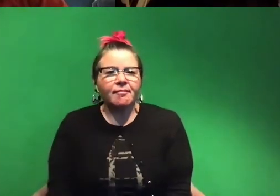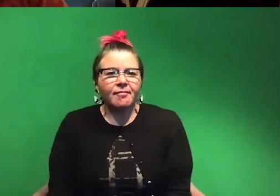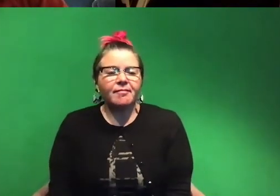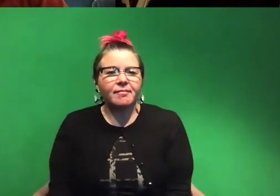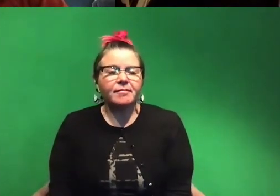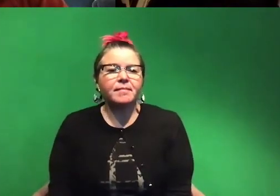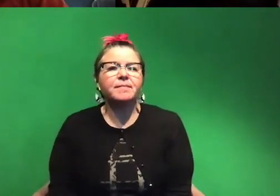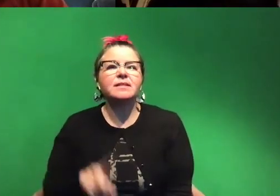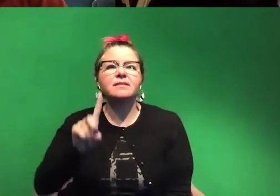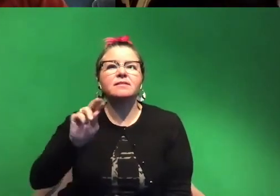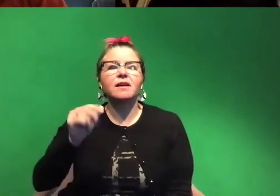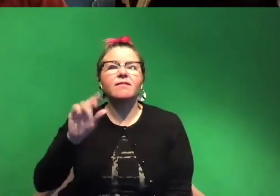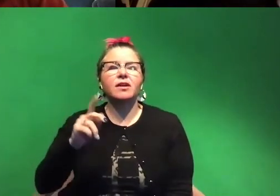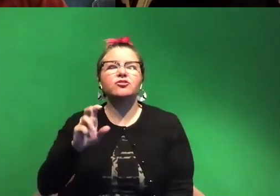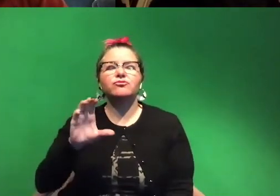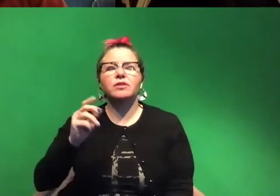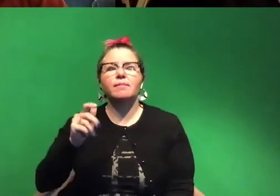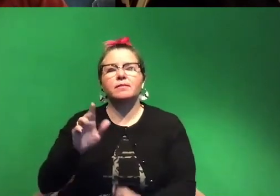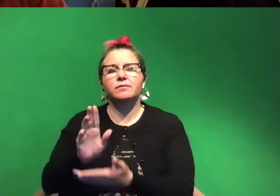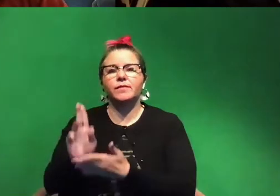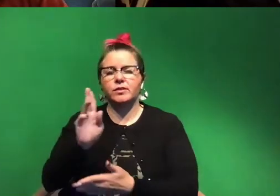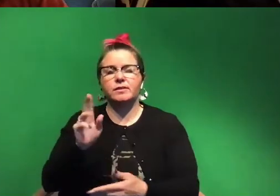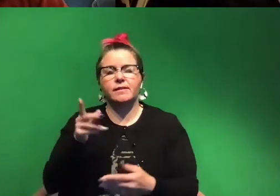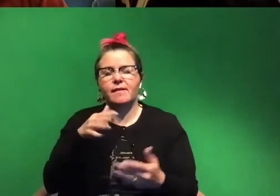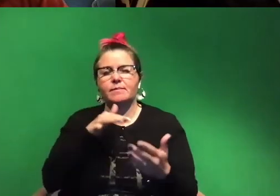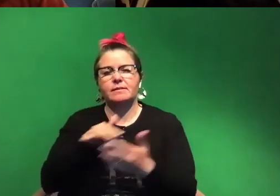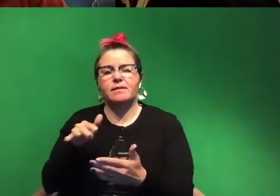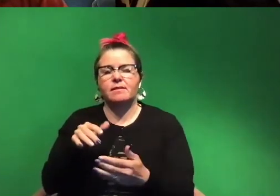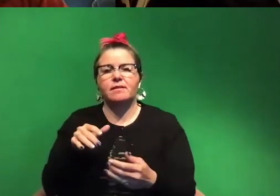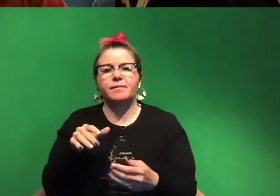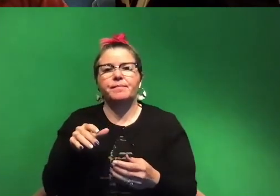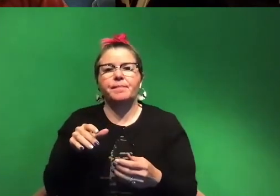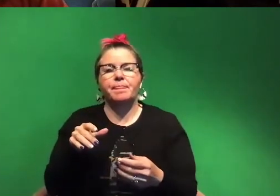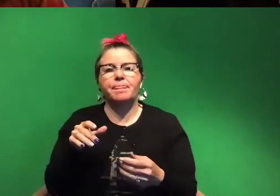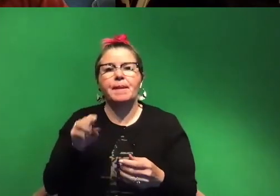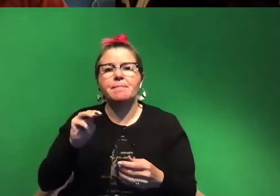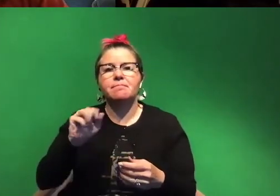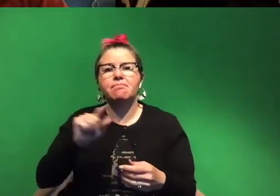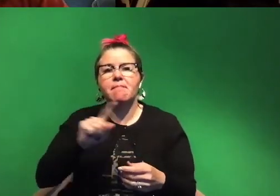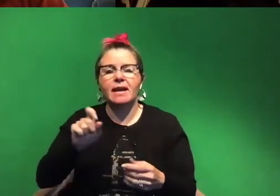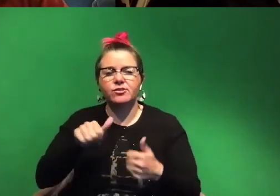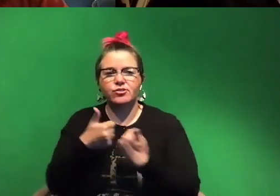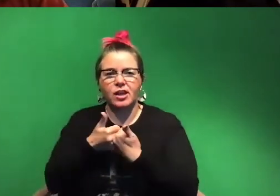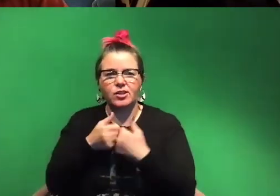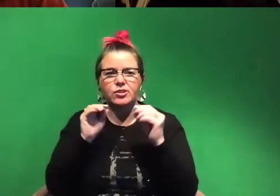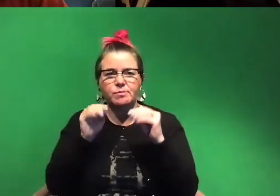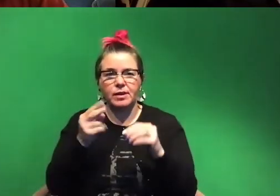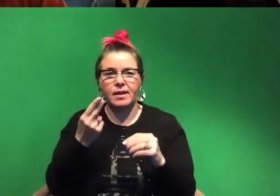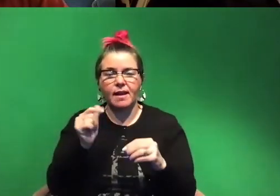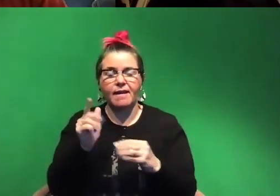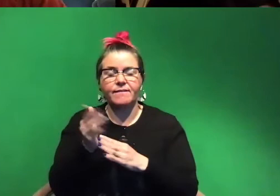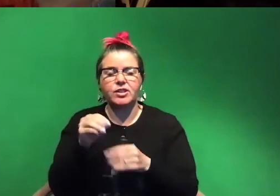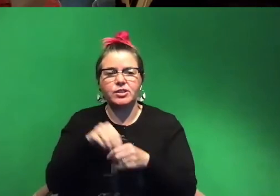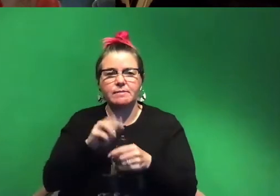and some other folks down at Chapman have been doing some maze challenges, I believe, putting hagfishes in mazes to see how